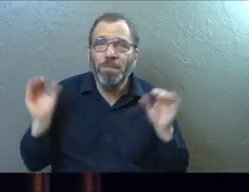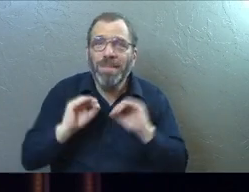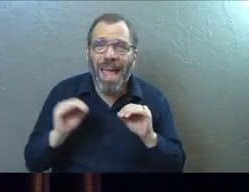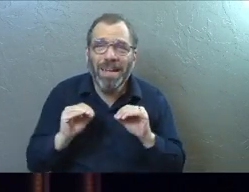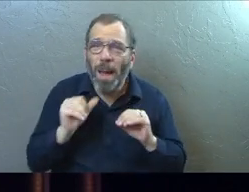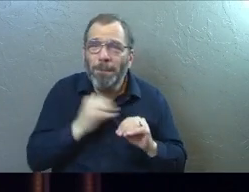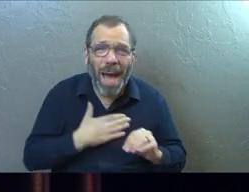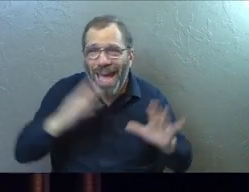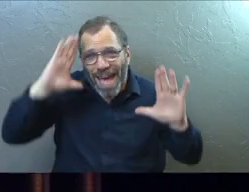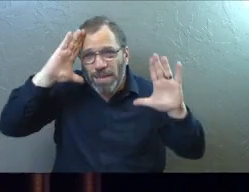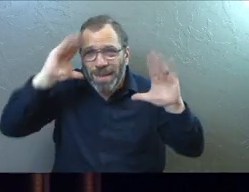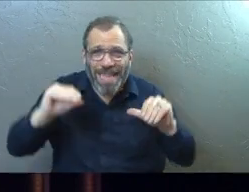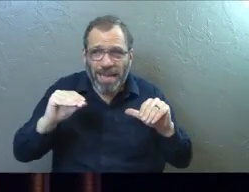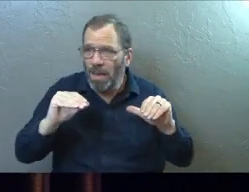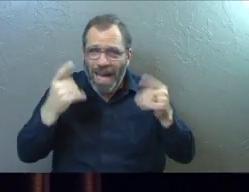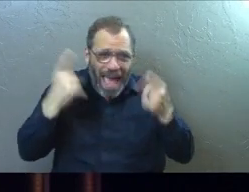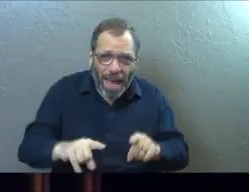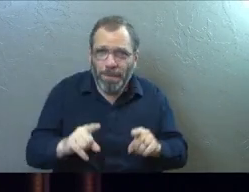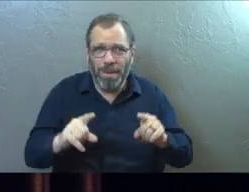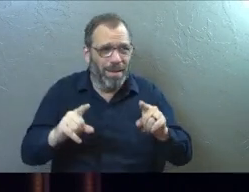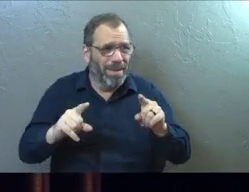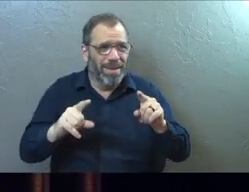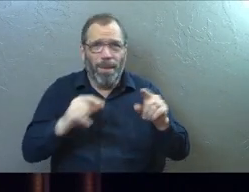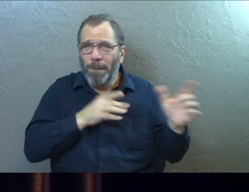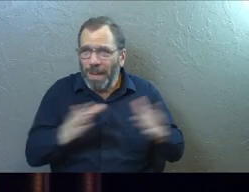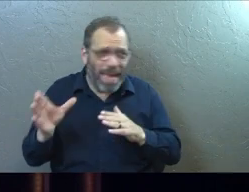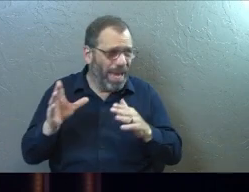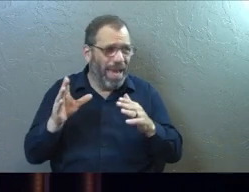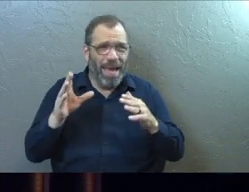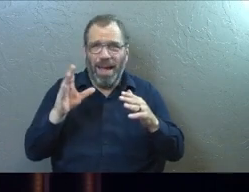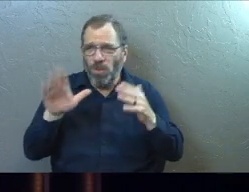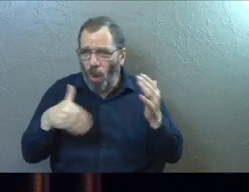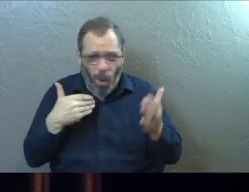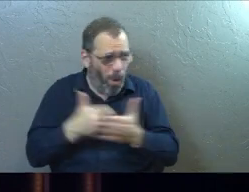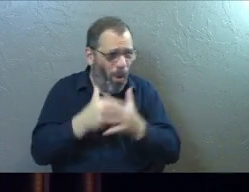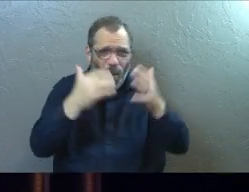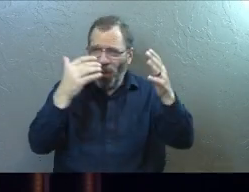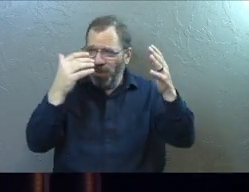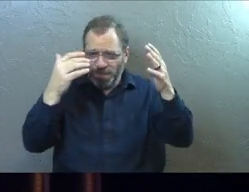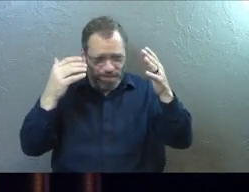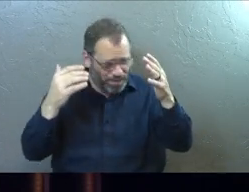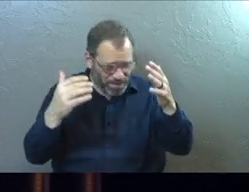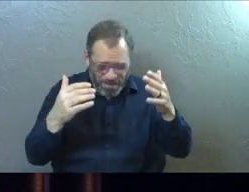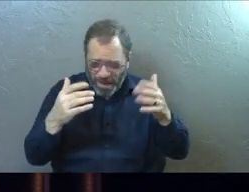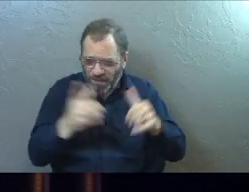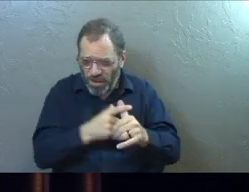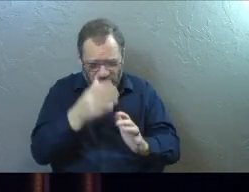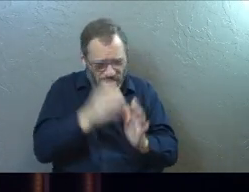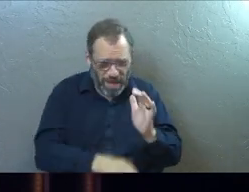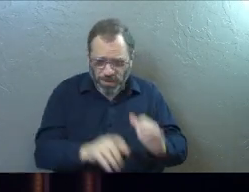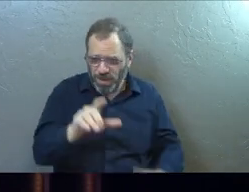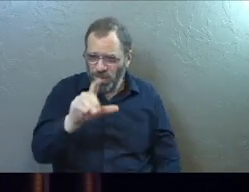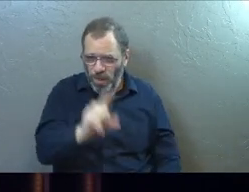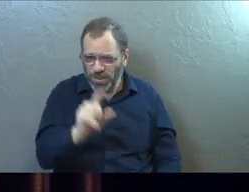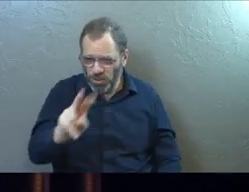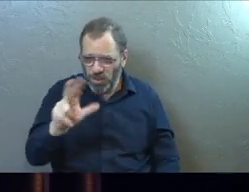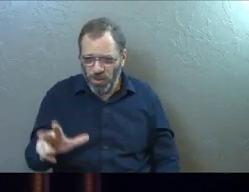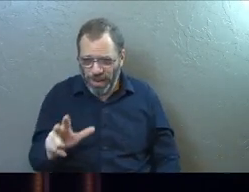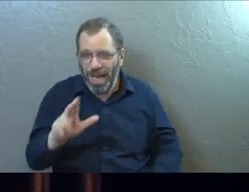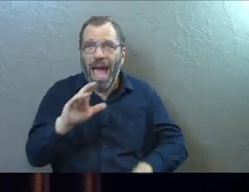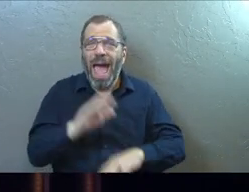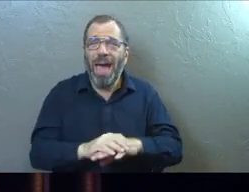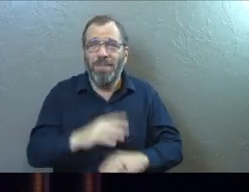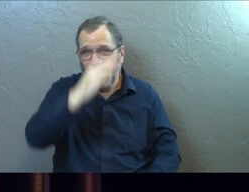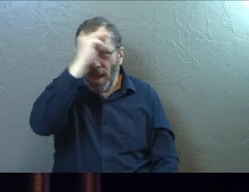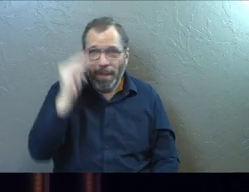is what you would think. None of this is what you would plan. The whole, I think, couple chapters of Luke should just be Mary having a